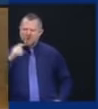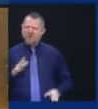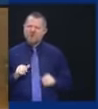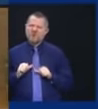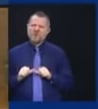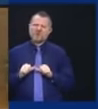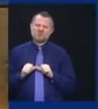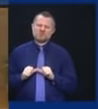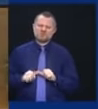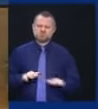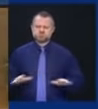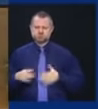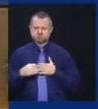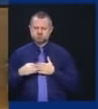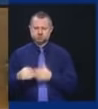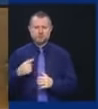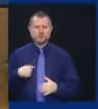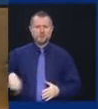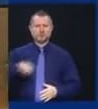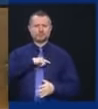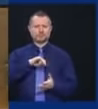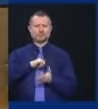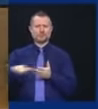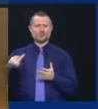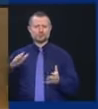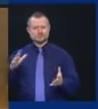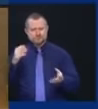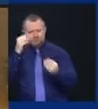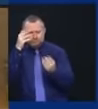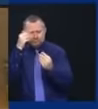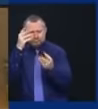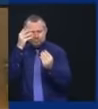us in New York with information and inspiration.